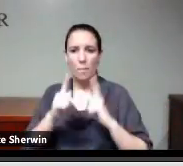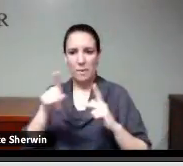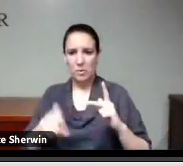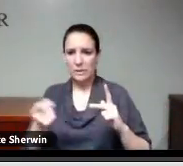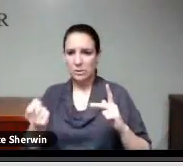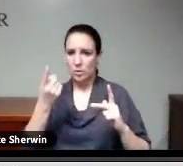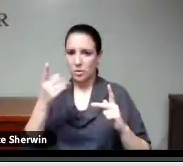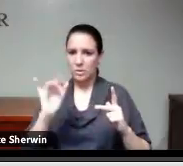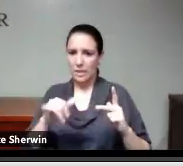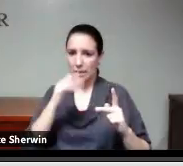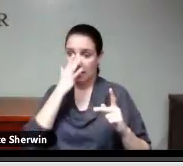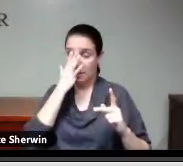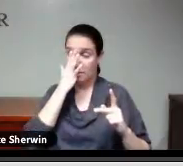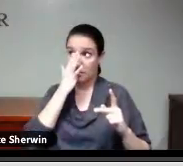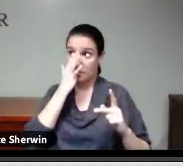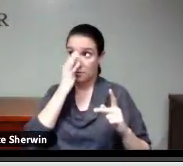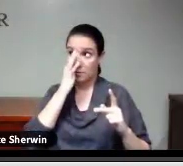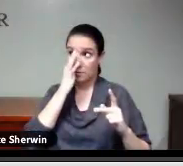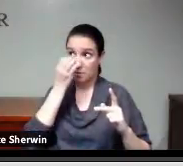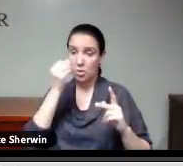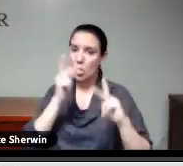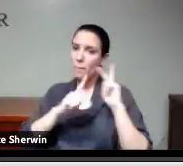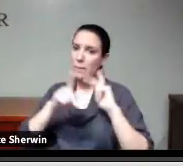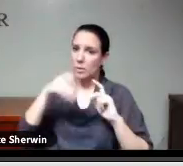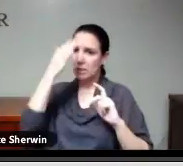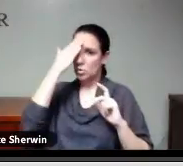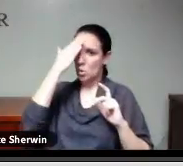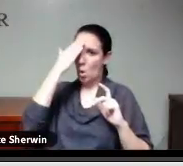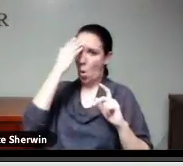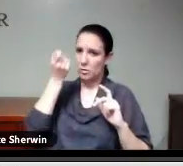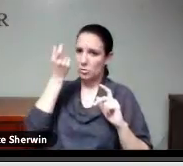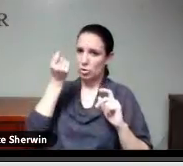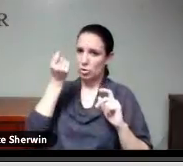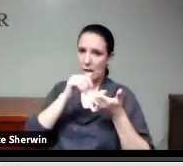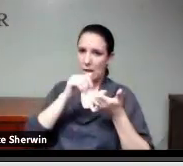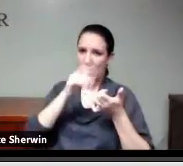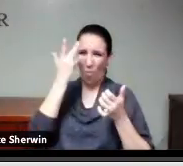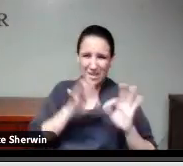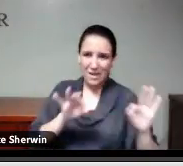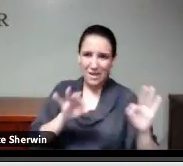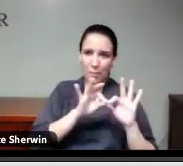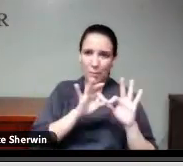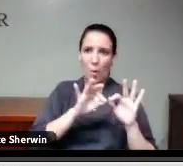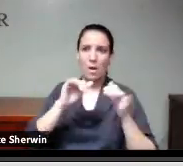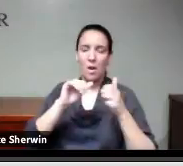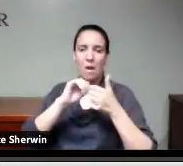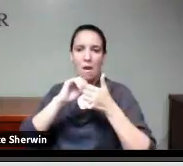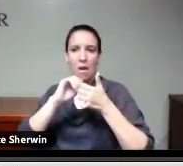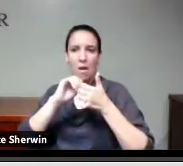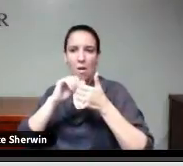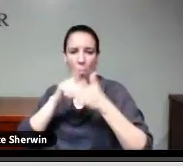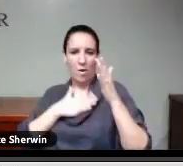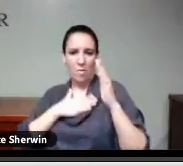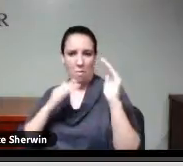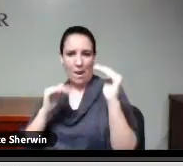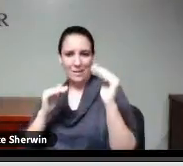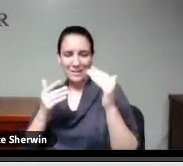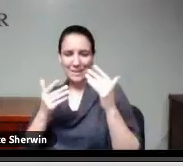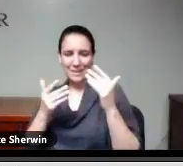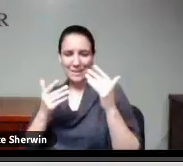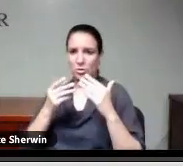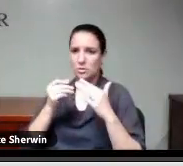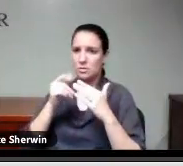this is important, how this connects to our organizational strategy, and what the expectations are of me over time. And it's not just going to